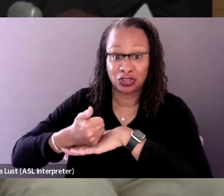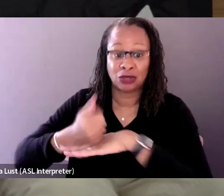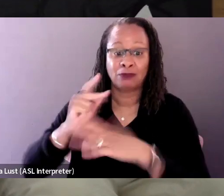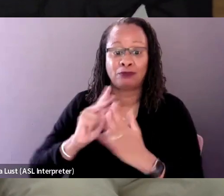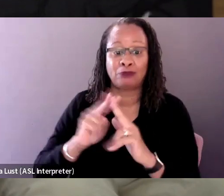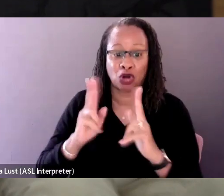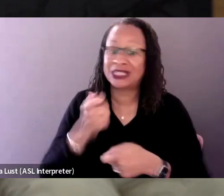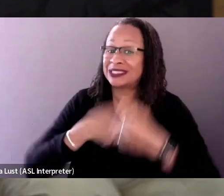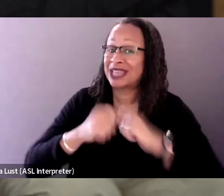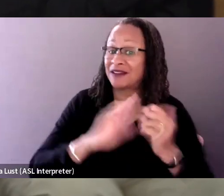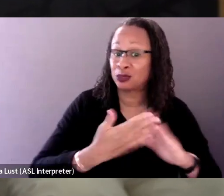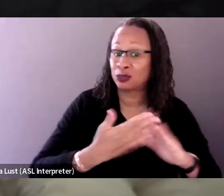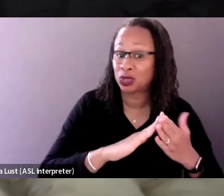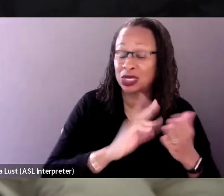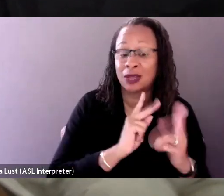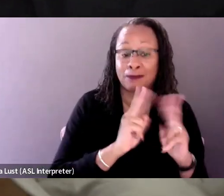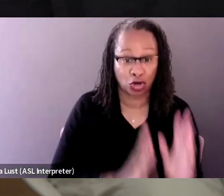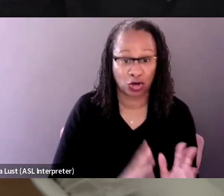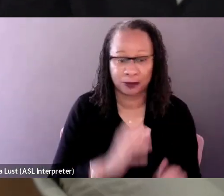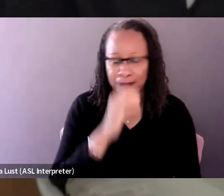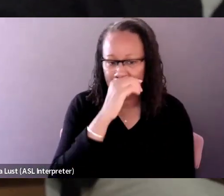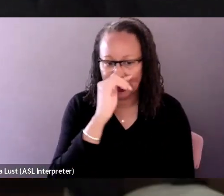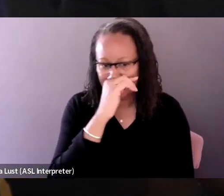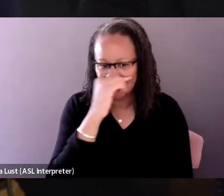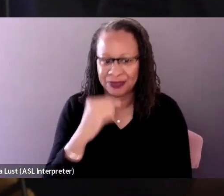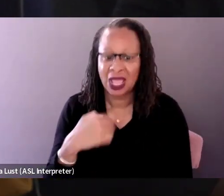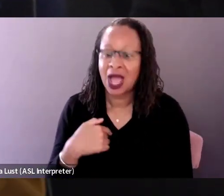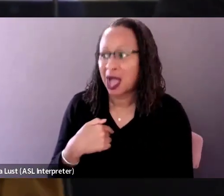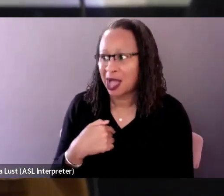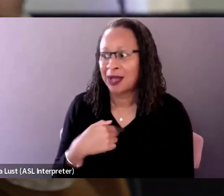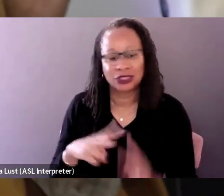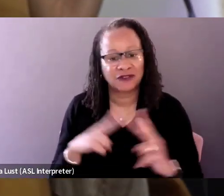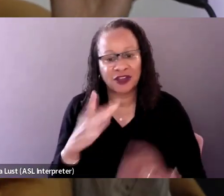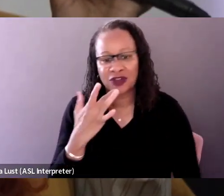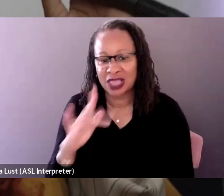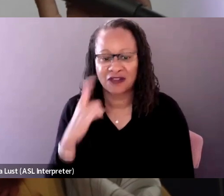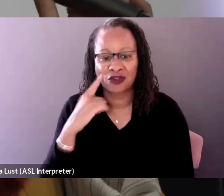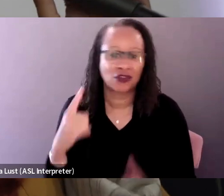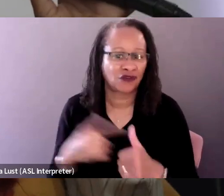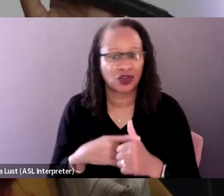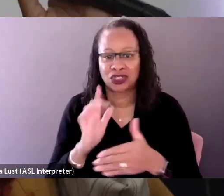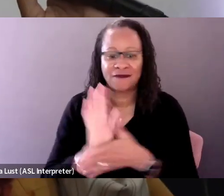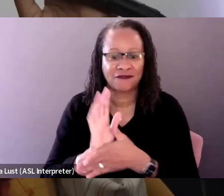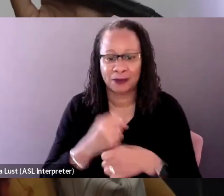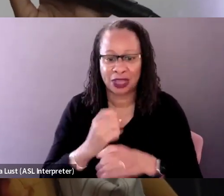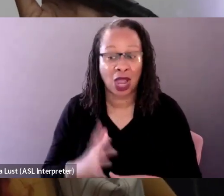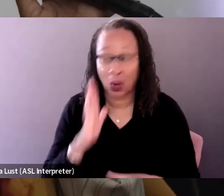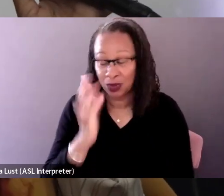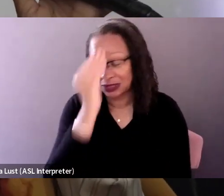it's interesting that I lucked out. I lucked out for a first-time filmmaker, I will say.